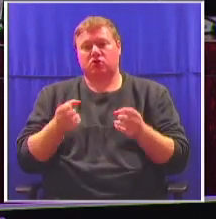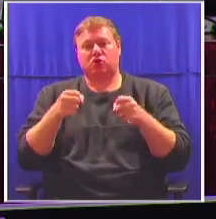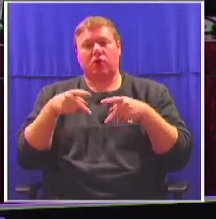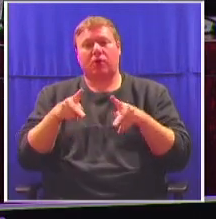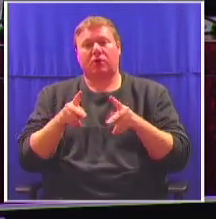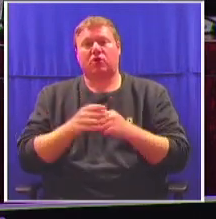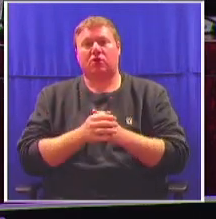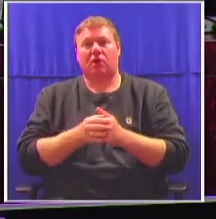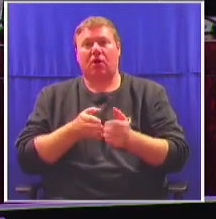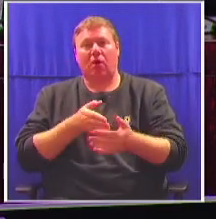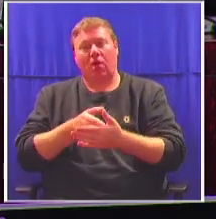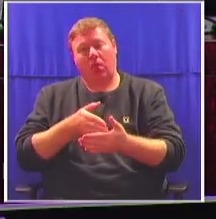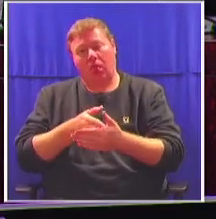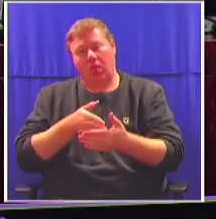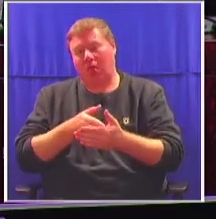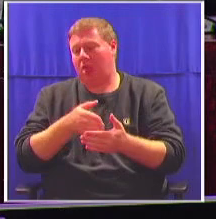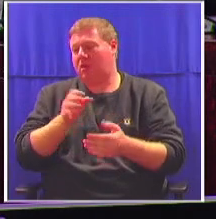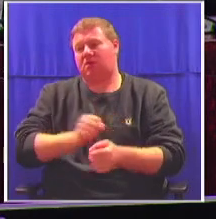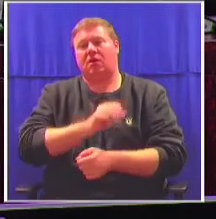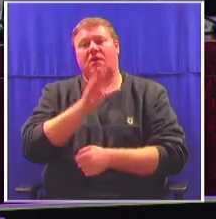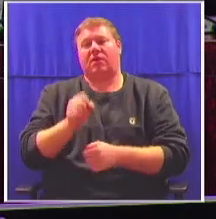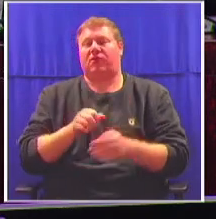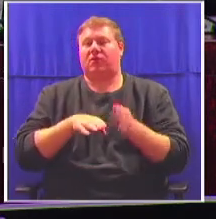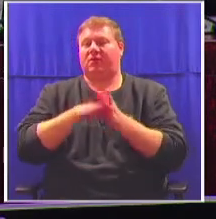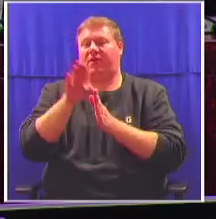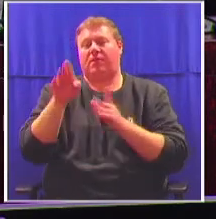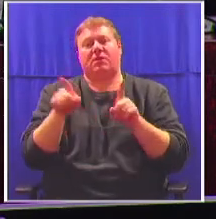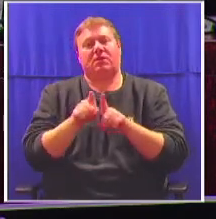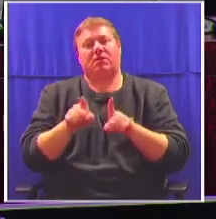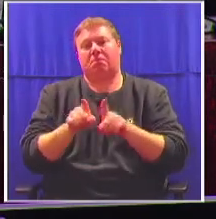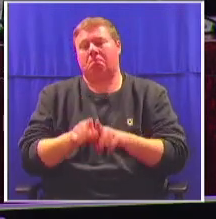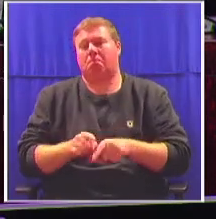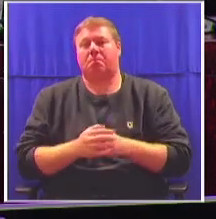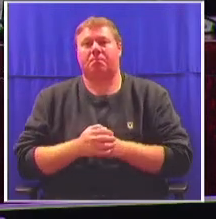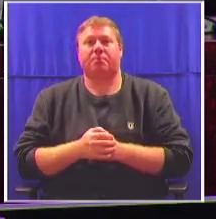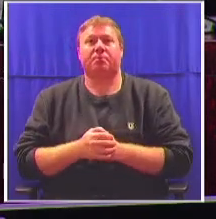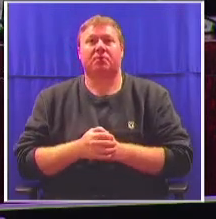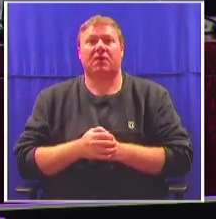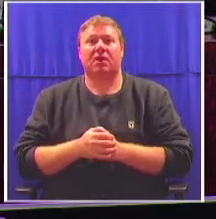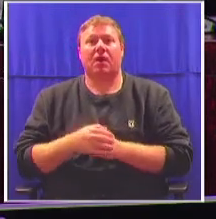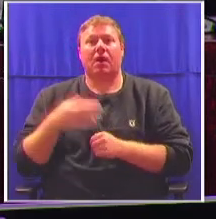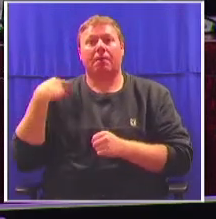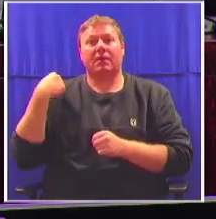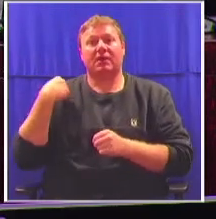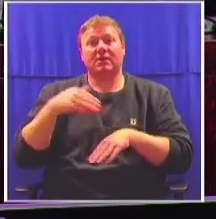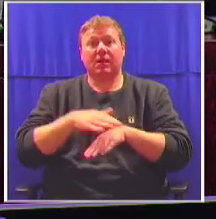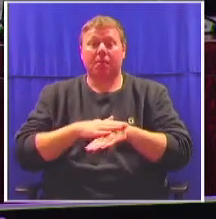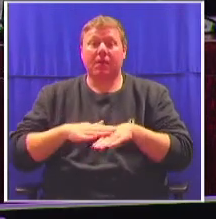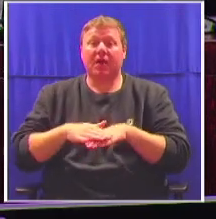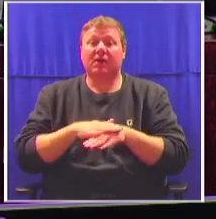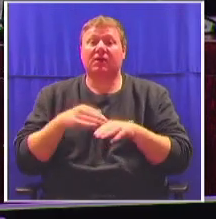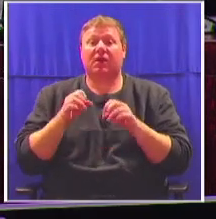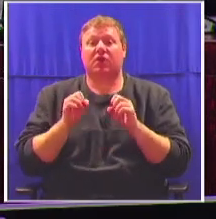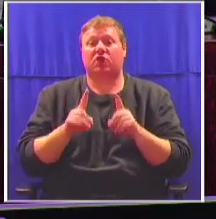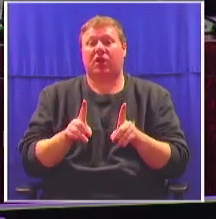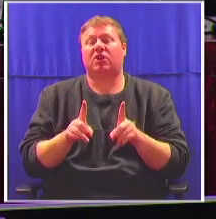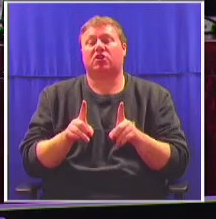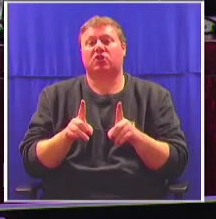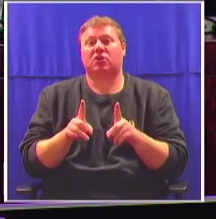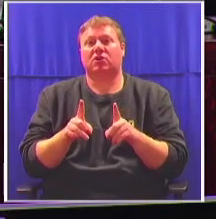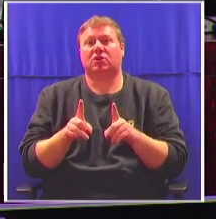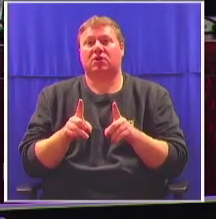stunt our nation's development. The Minister of Basic Education will